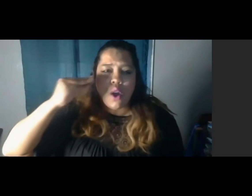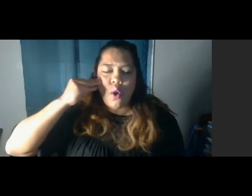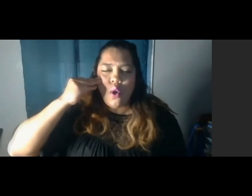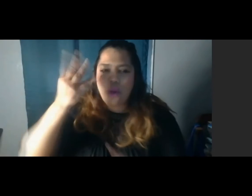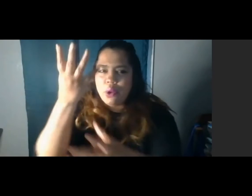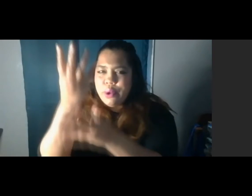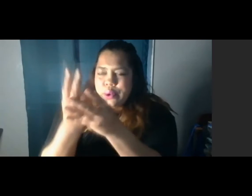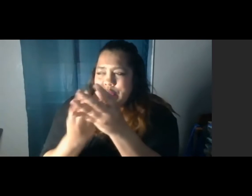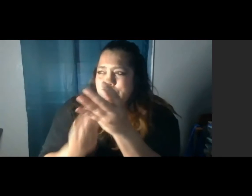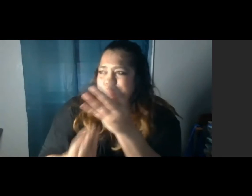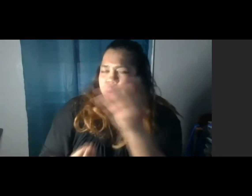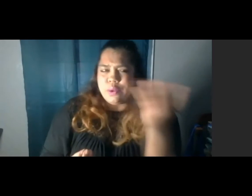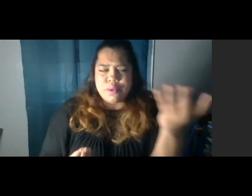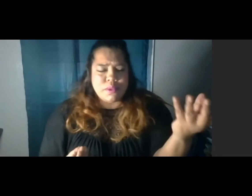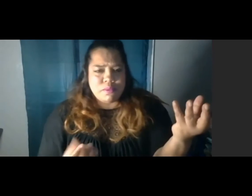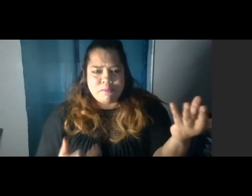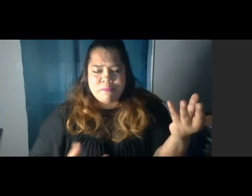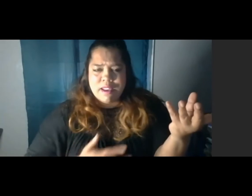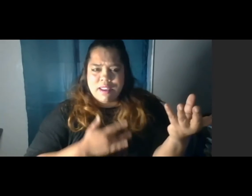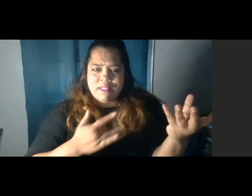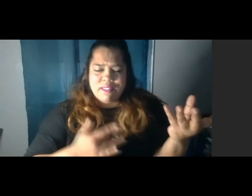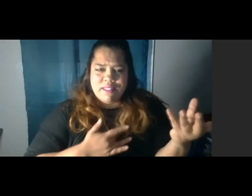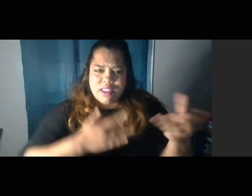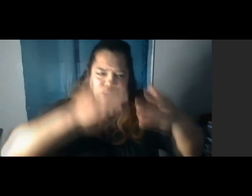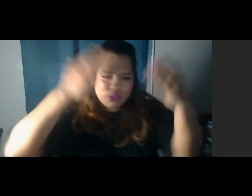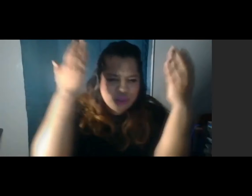Minutes after they took I